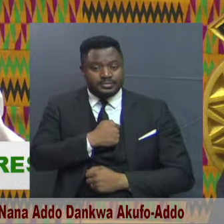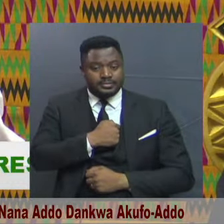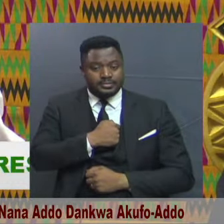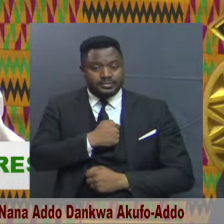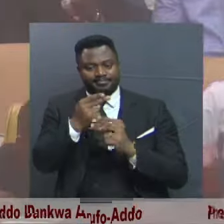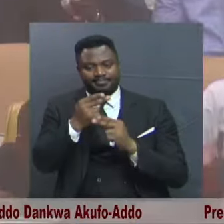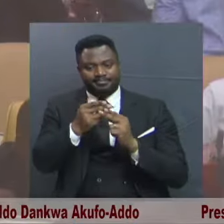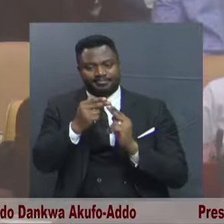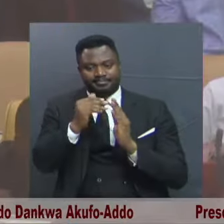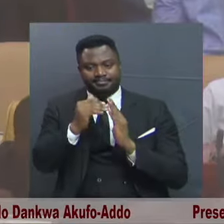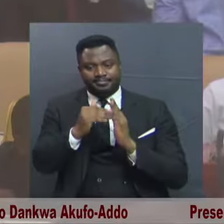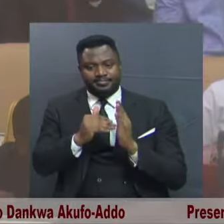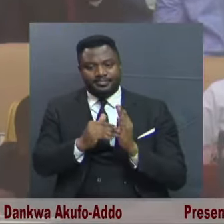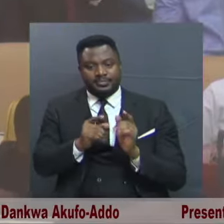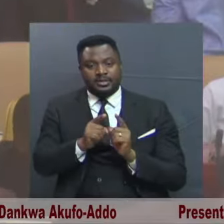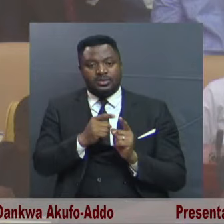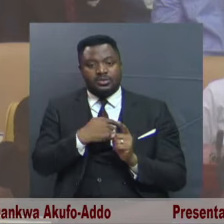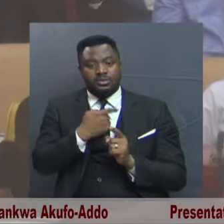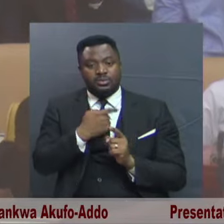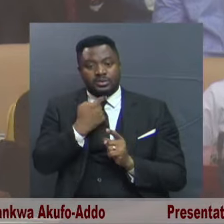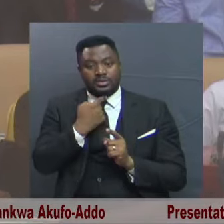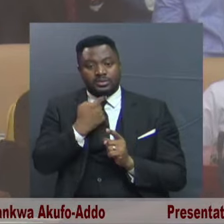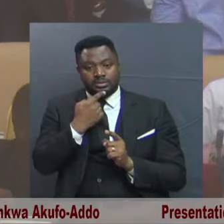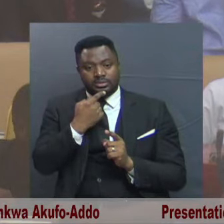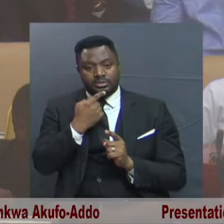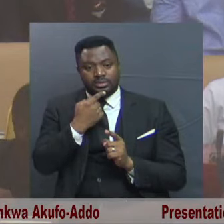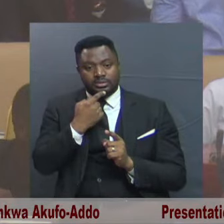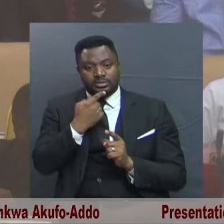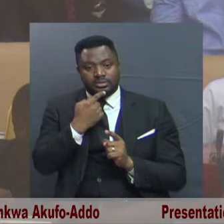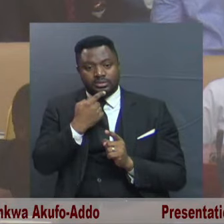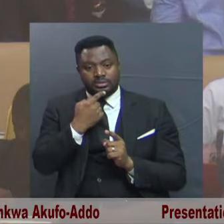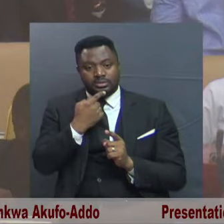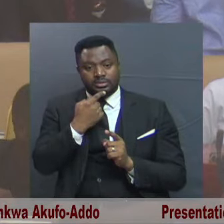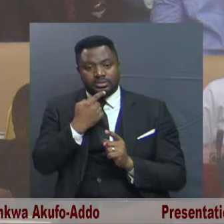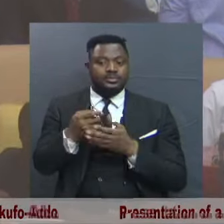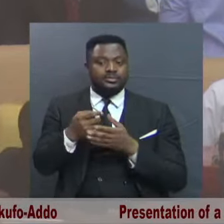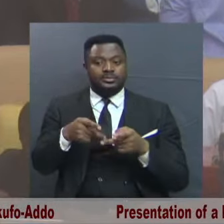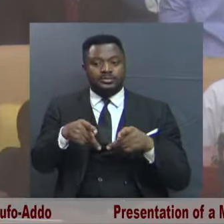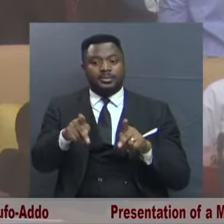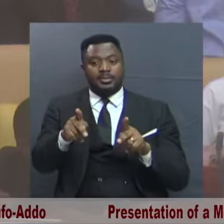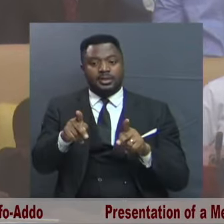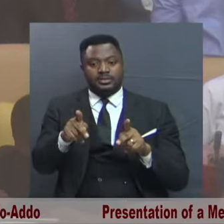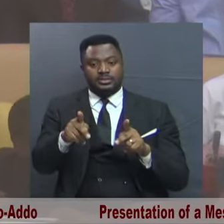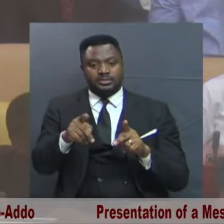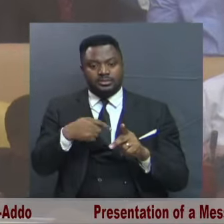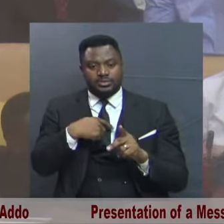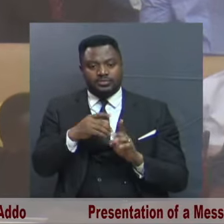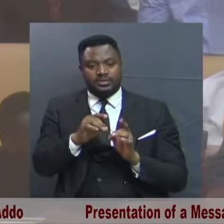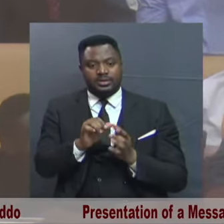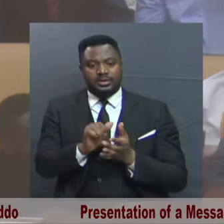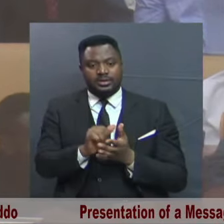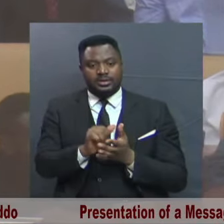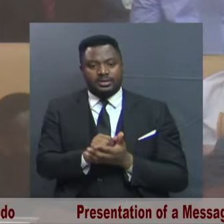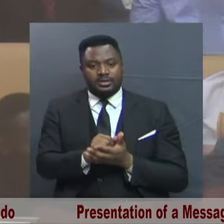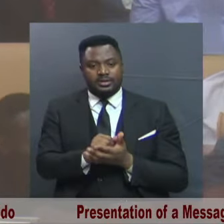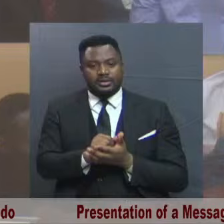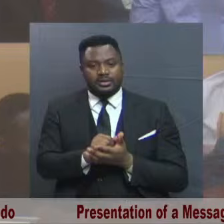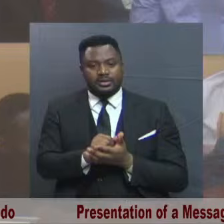oversight but as we say Sankofa is permitted and we have done